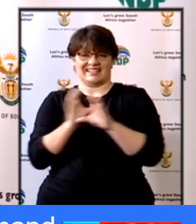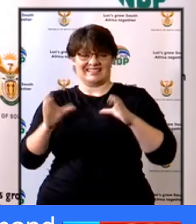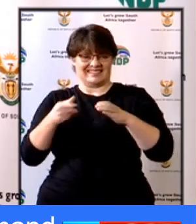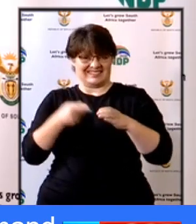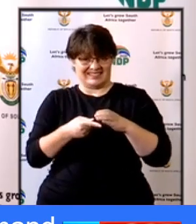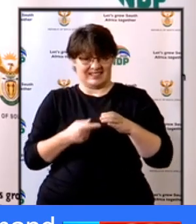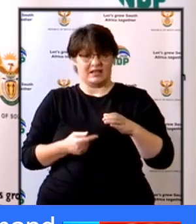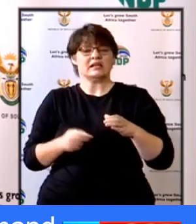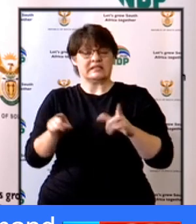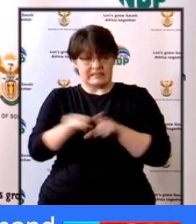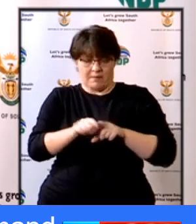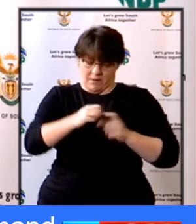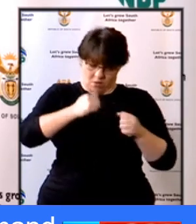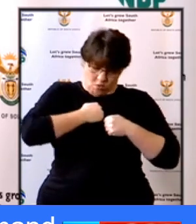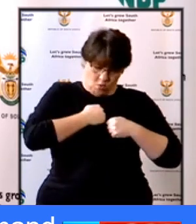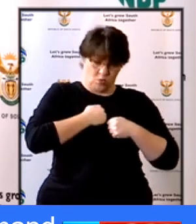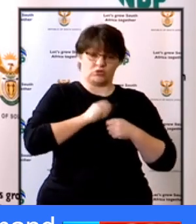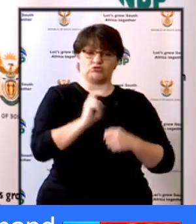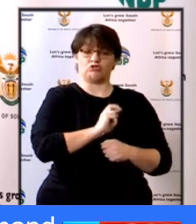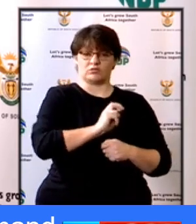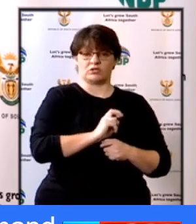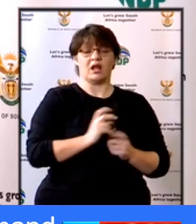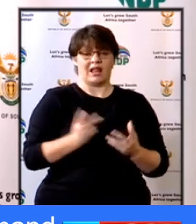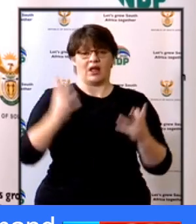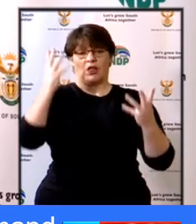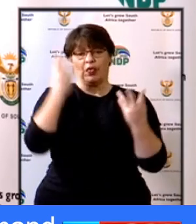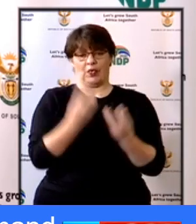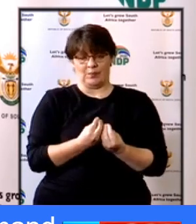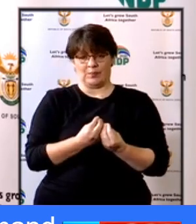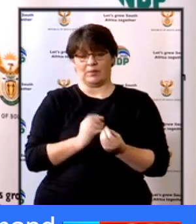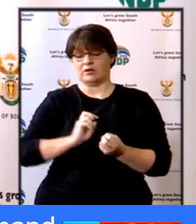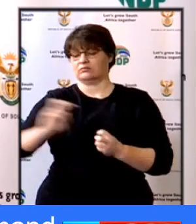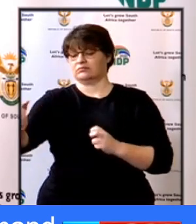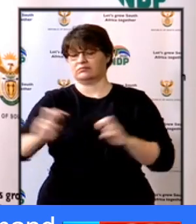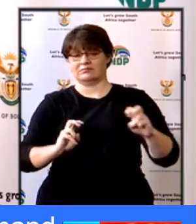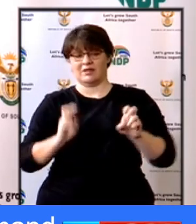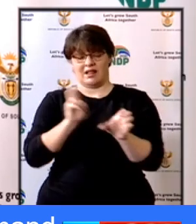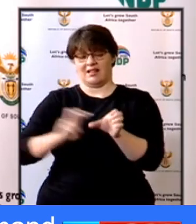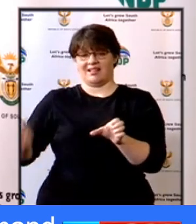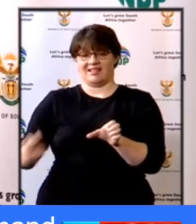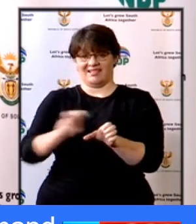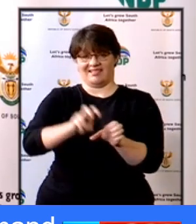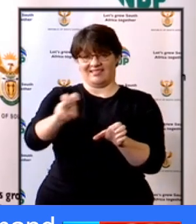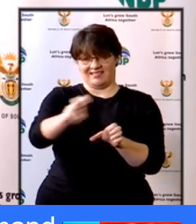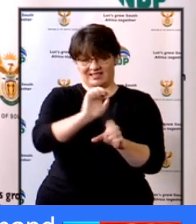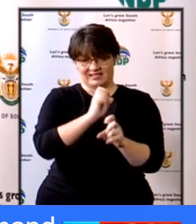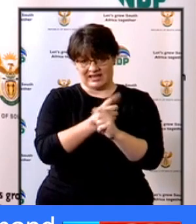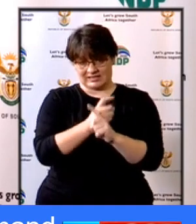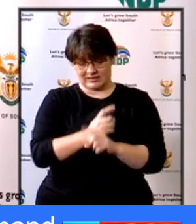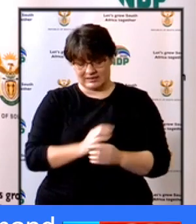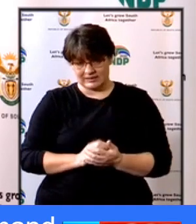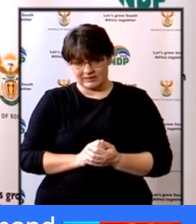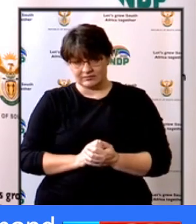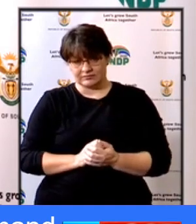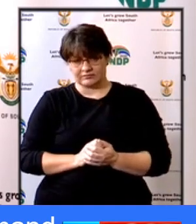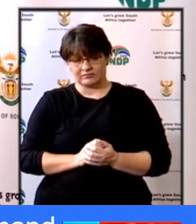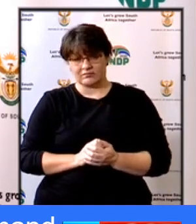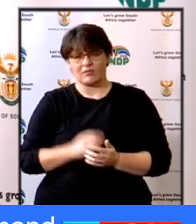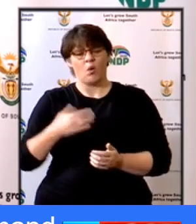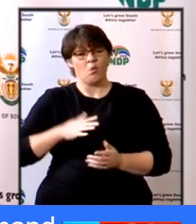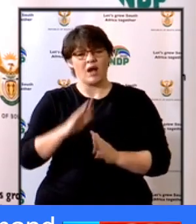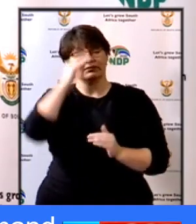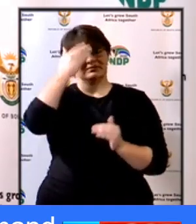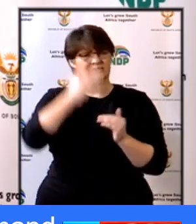and using their own facilities to reduce the numbers at any given point. Well, let me conclude by saying